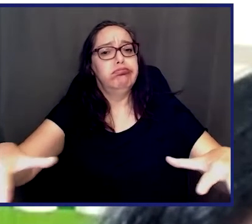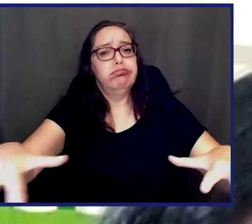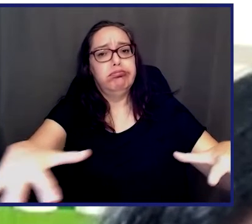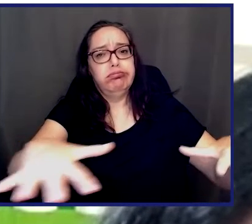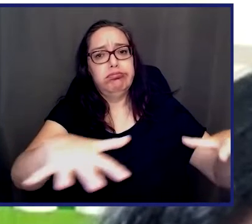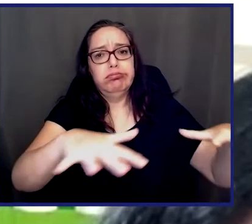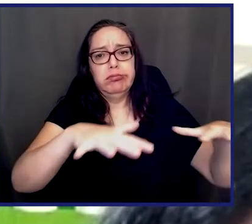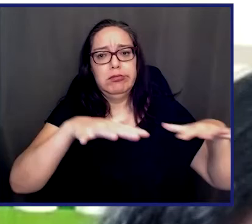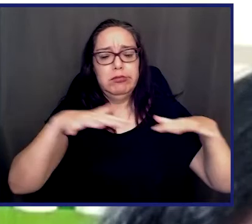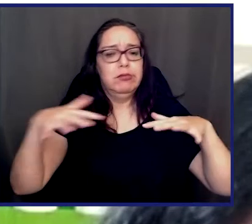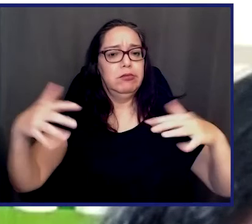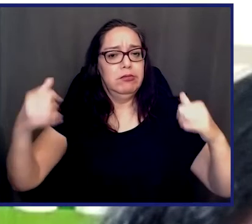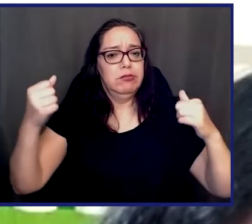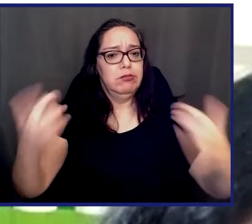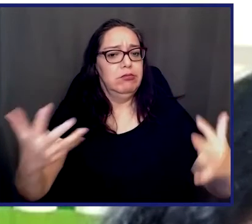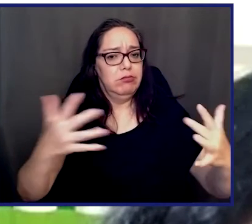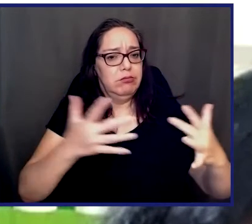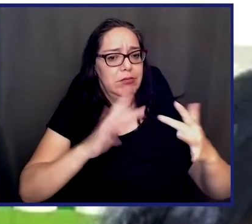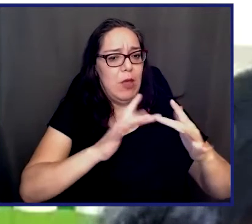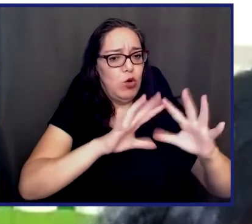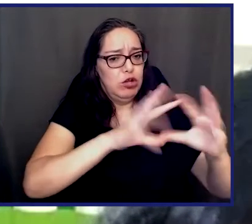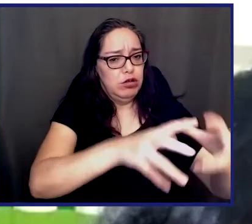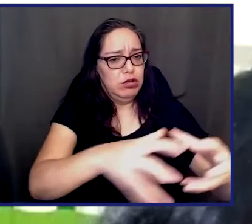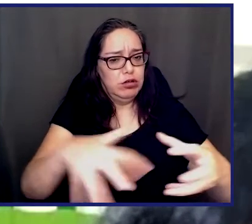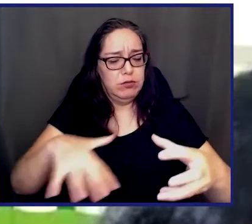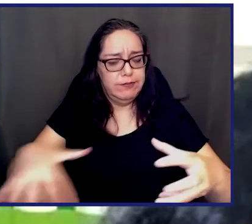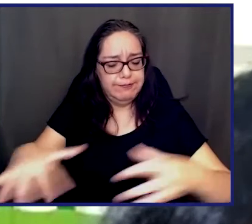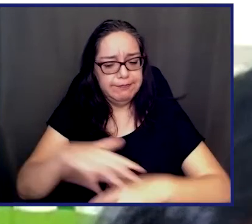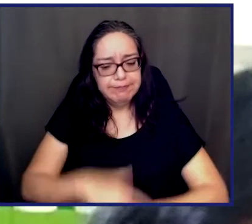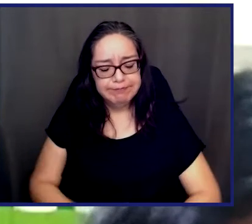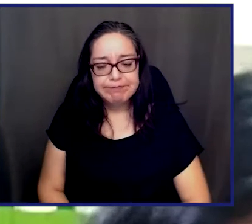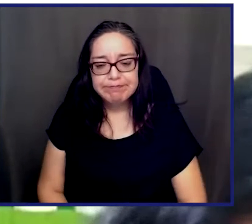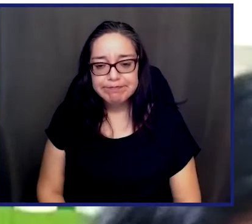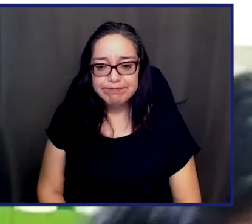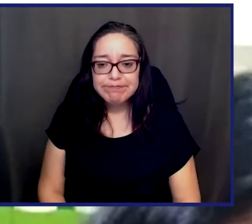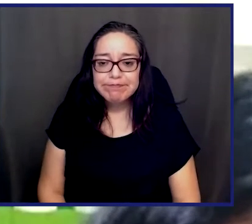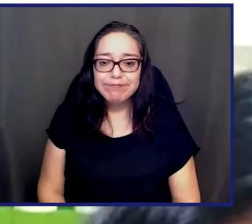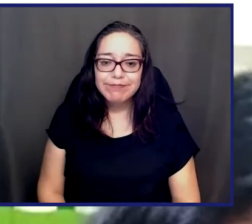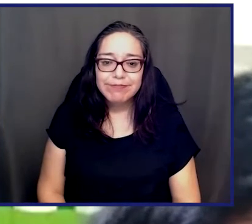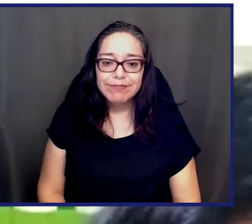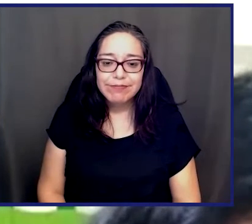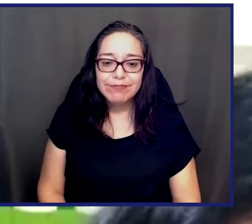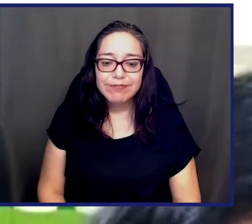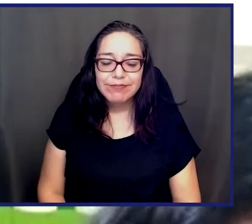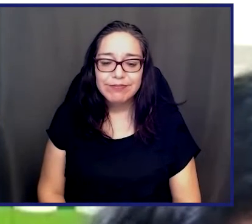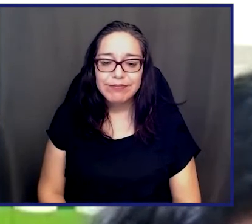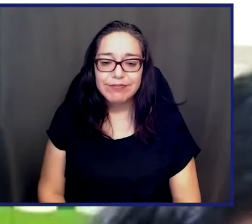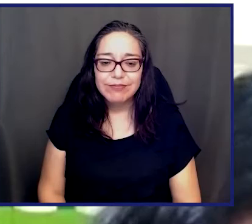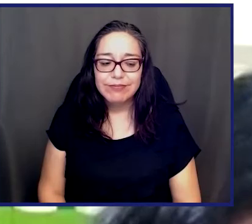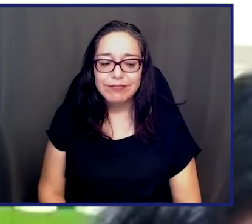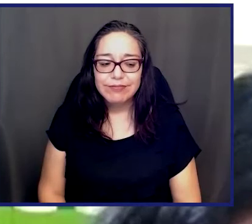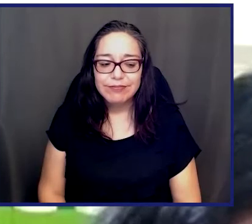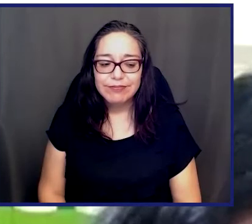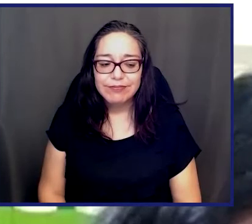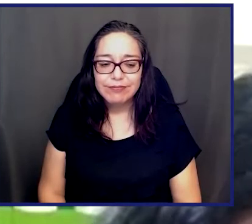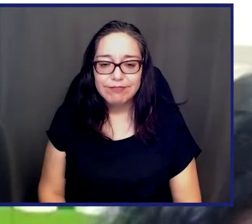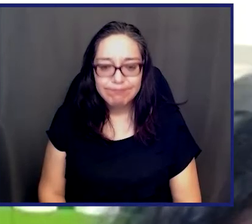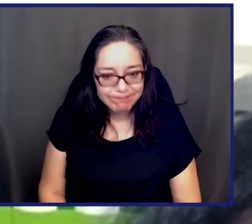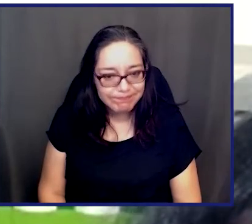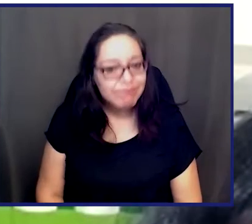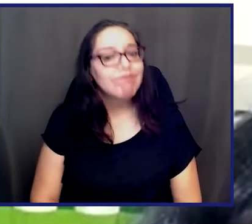tiene un poco más de conciencia en base a esos temas, ya que pues sí se ha difundido muchísimo en